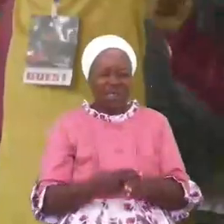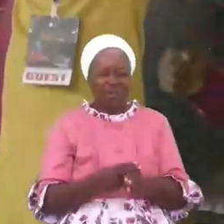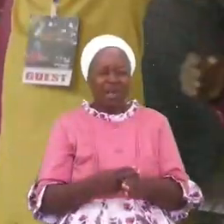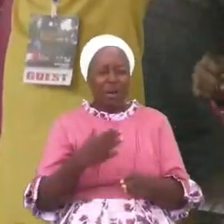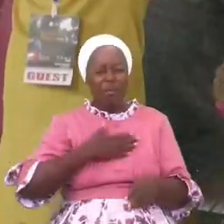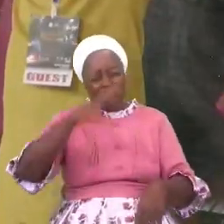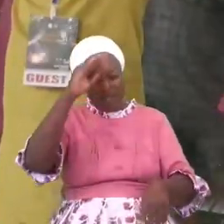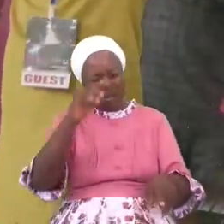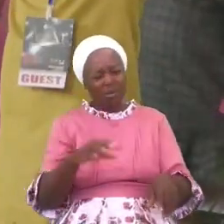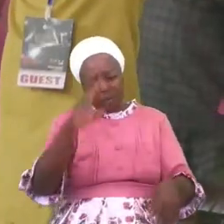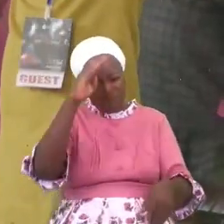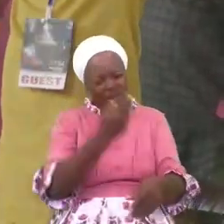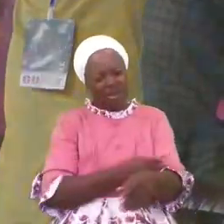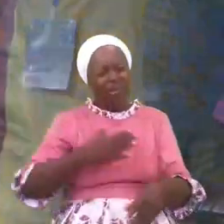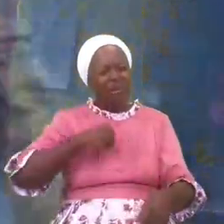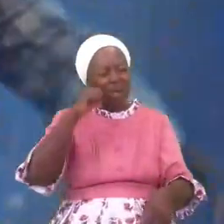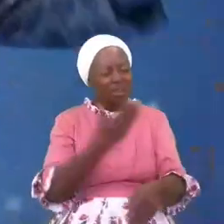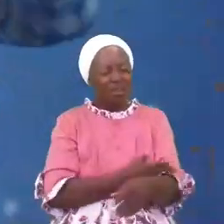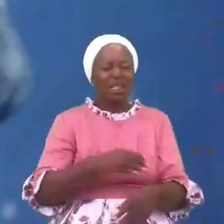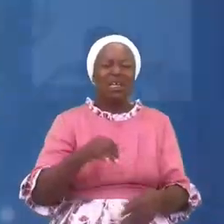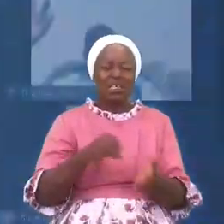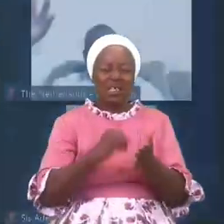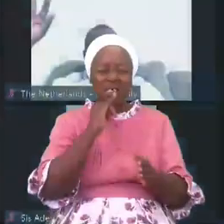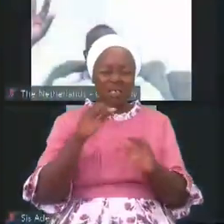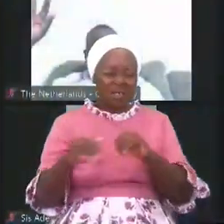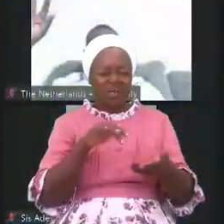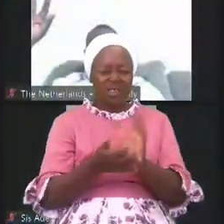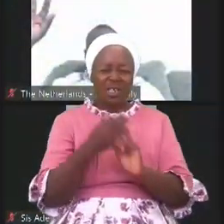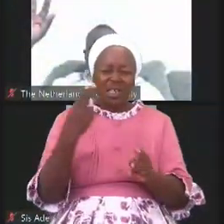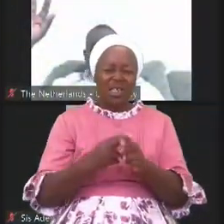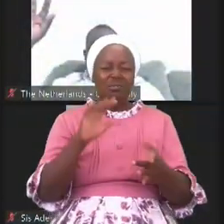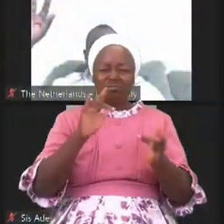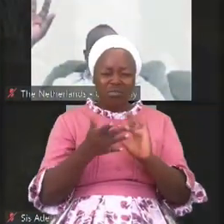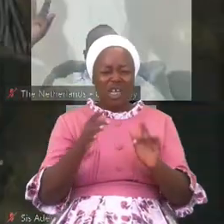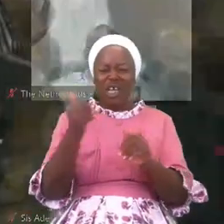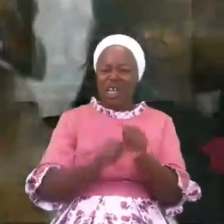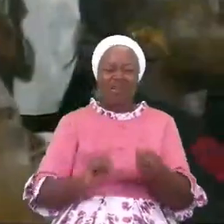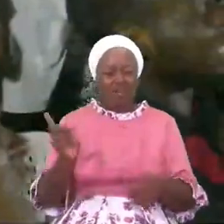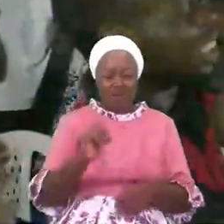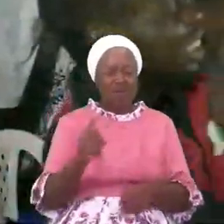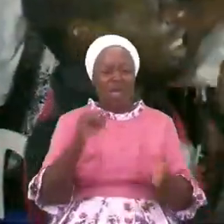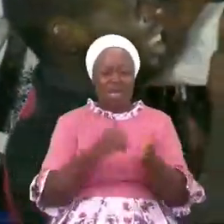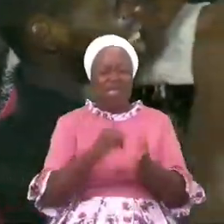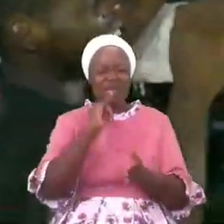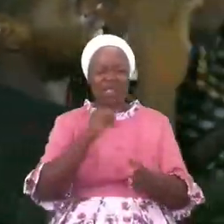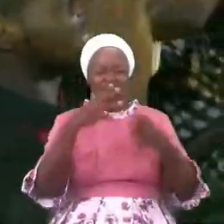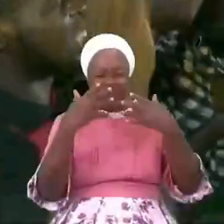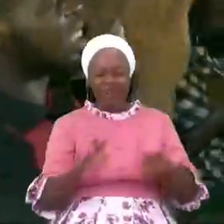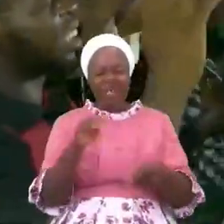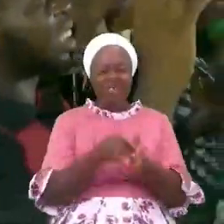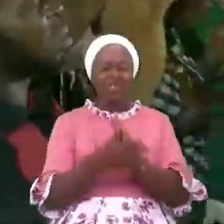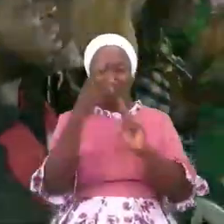done. Online, everywhere, it is done. You believe